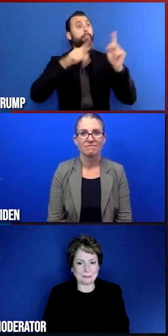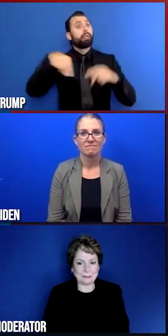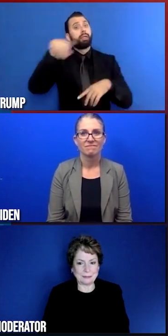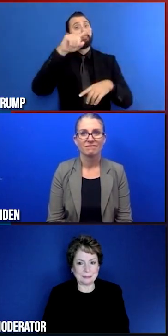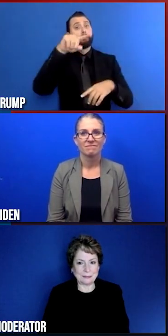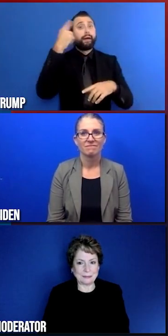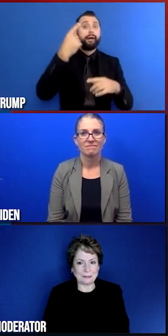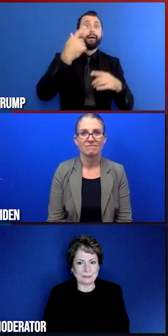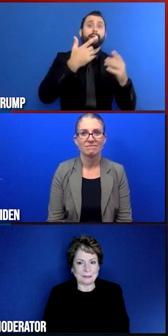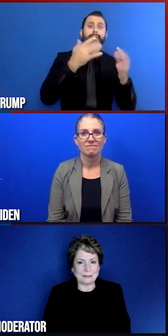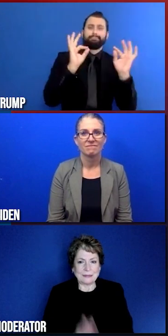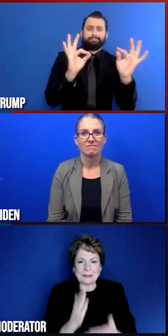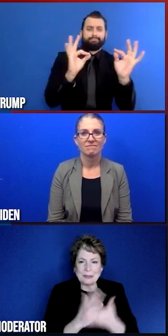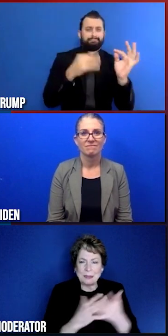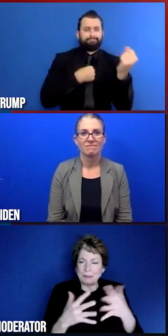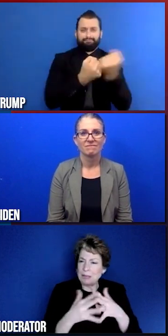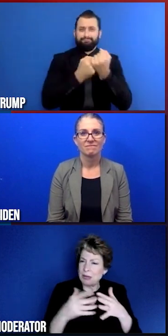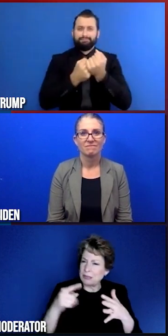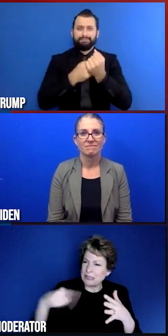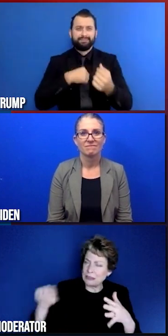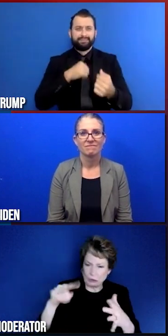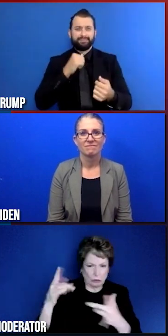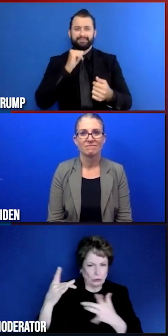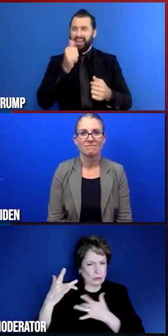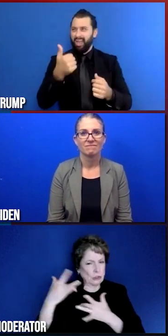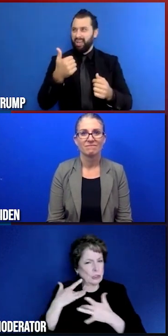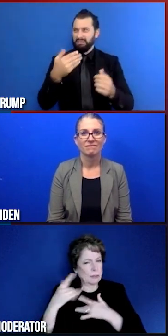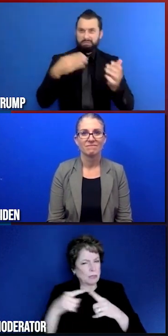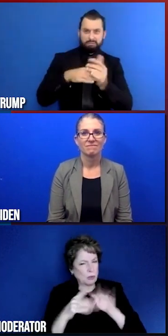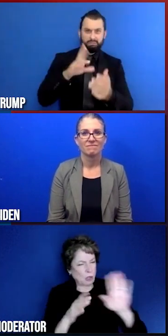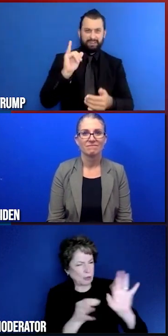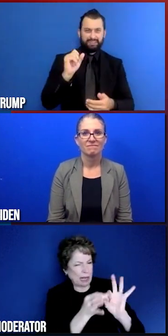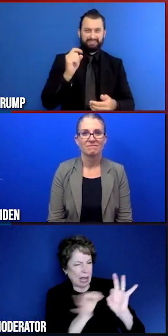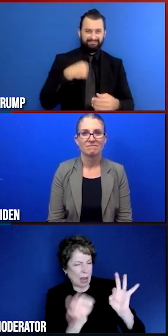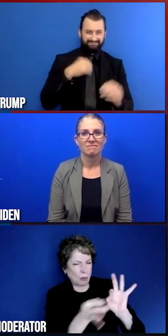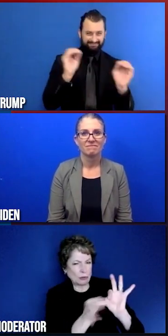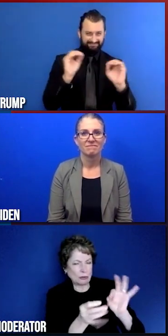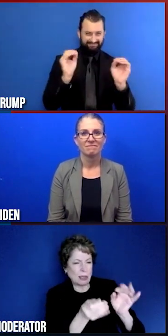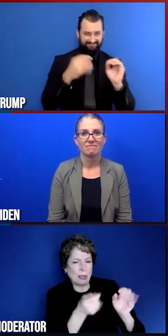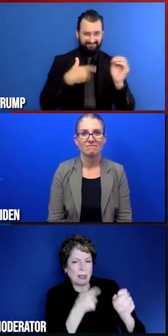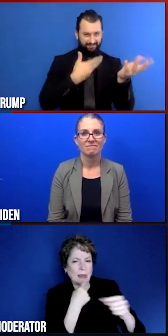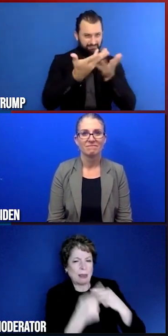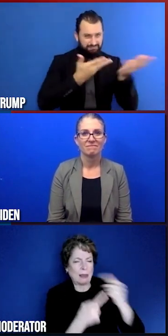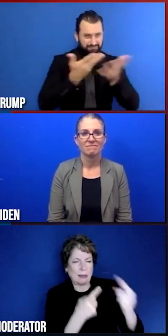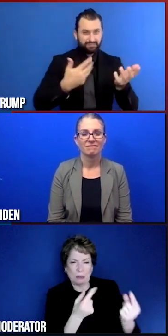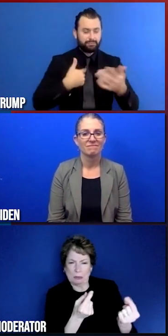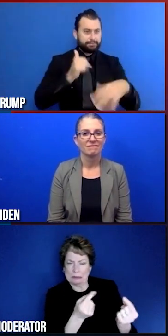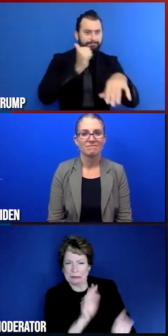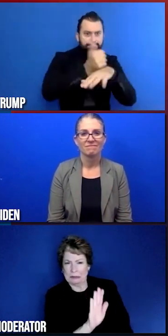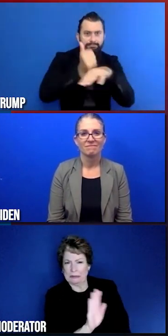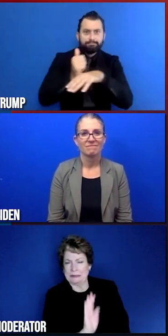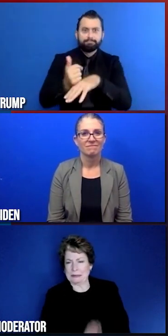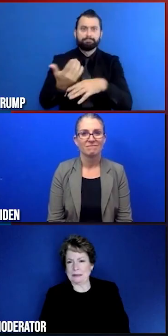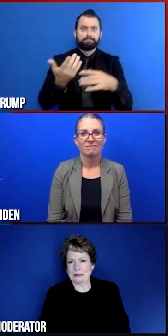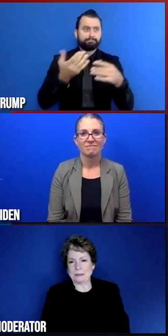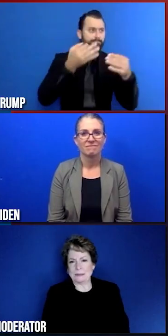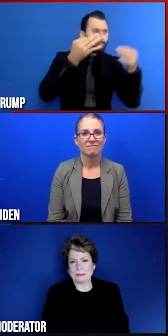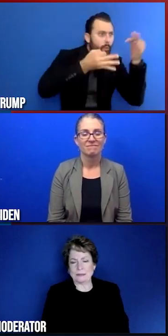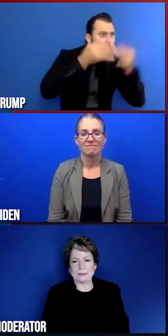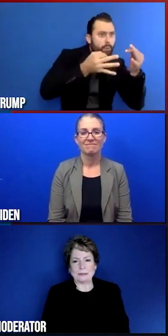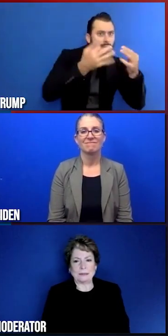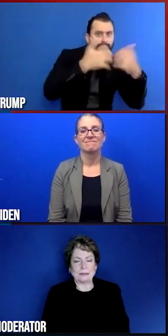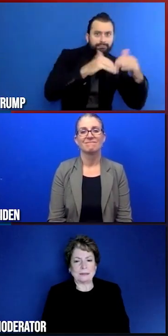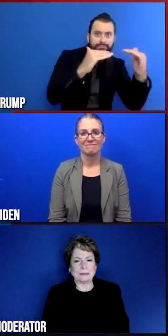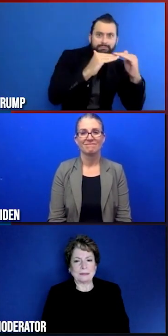don't know. I don't know what videos? to say. I got criminal justice reform done and prison reform and opportunity zones. I took care of black colleges